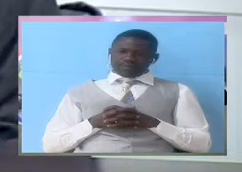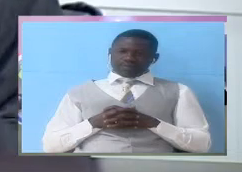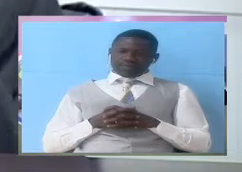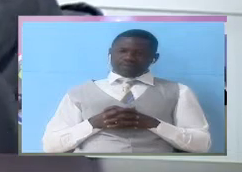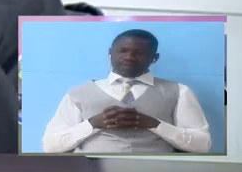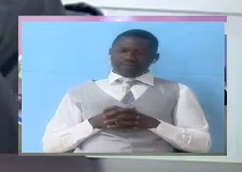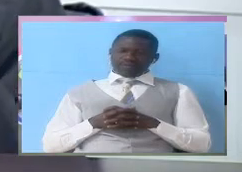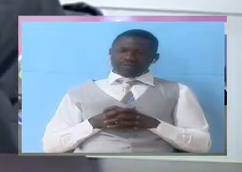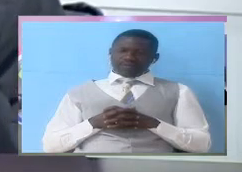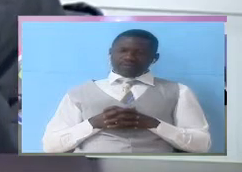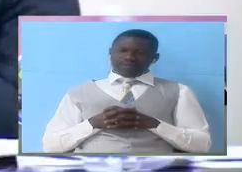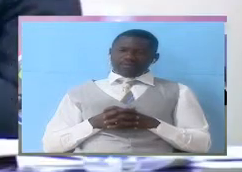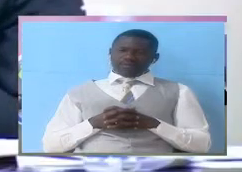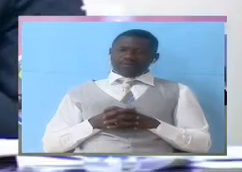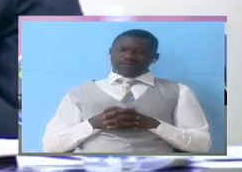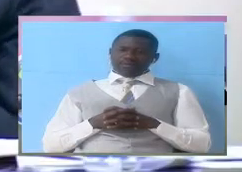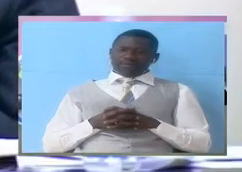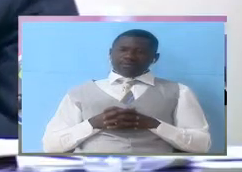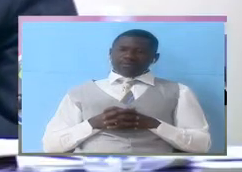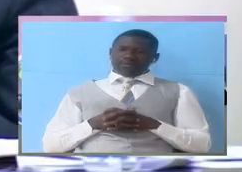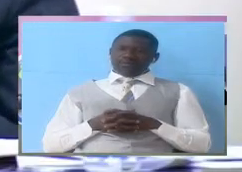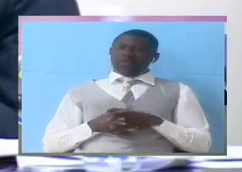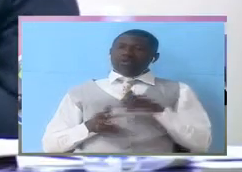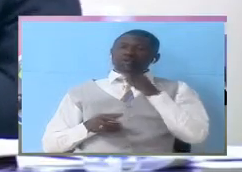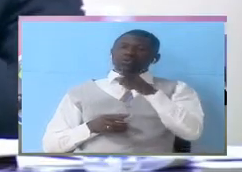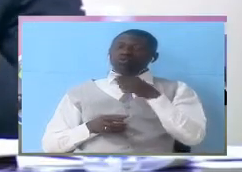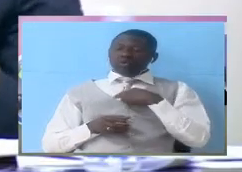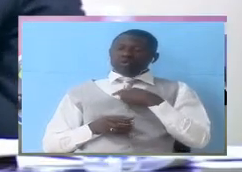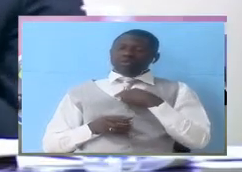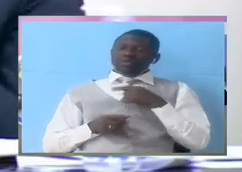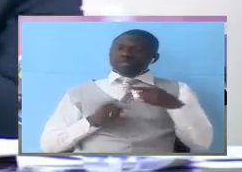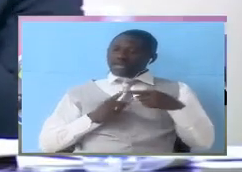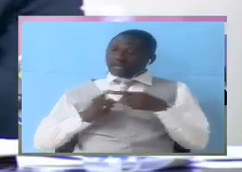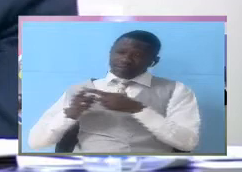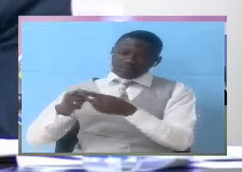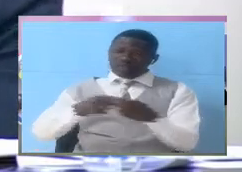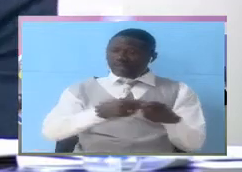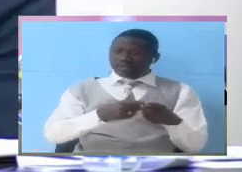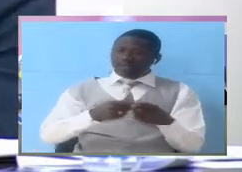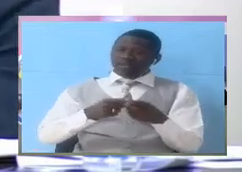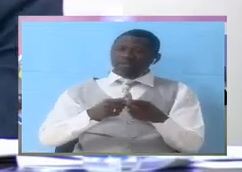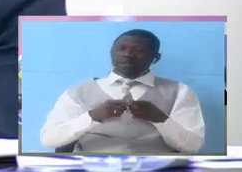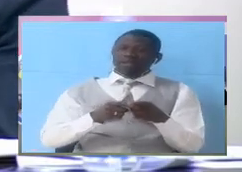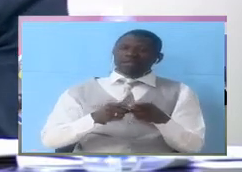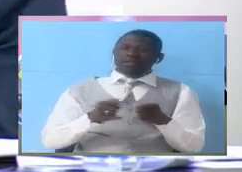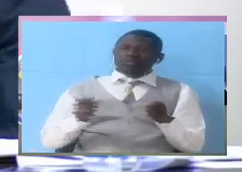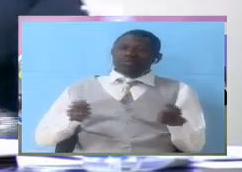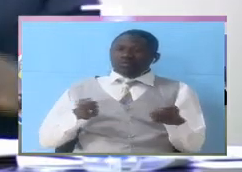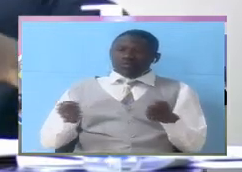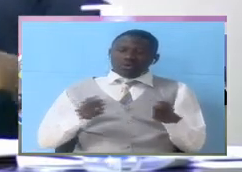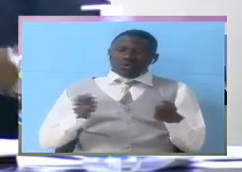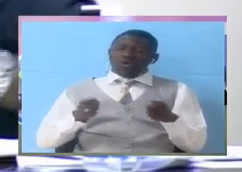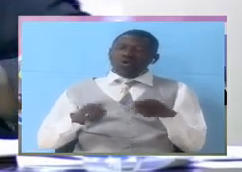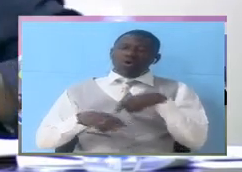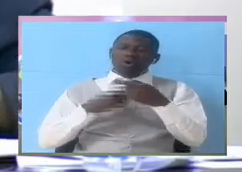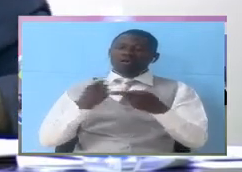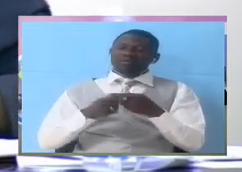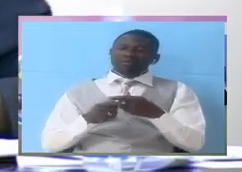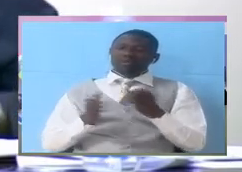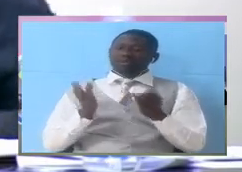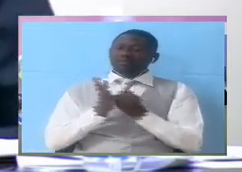You are the administrative head or the administrative supervisor of the panel. I think those